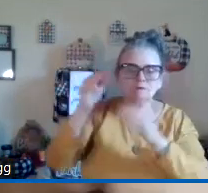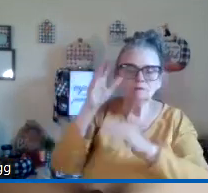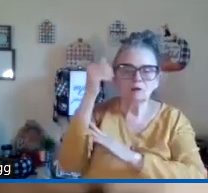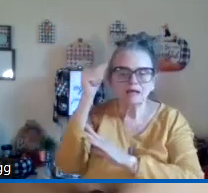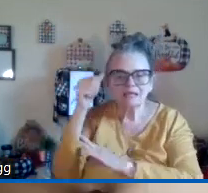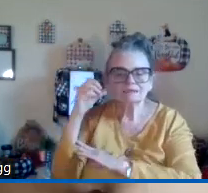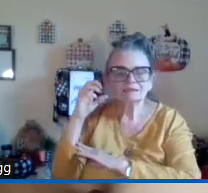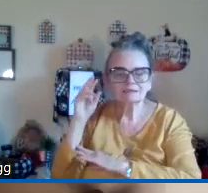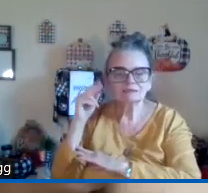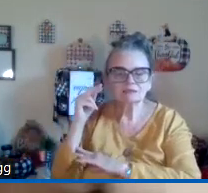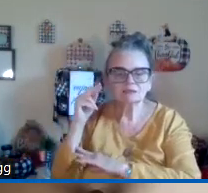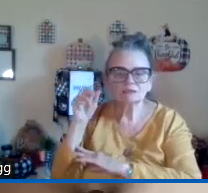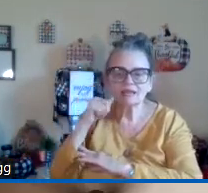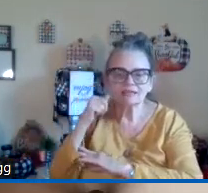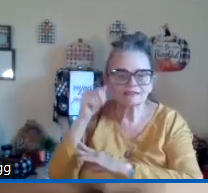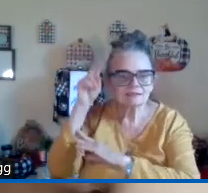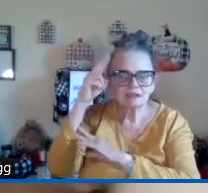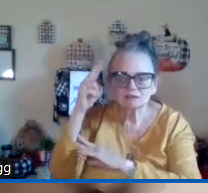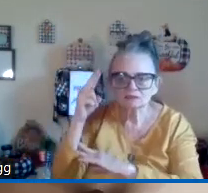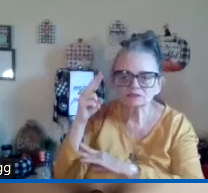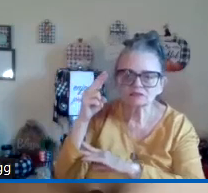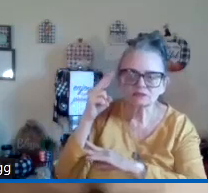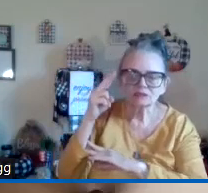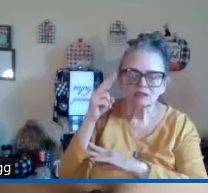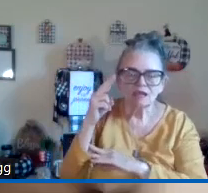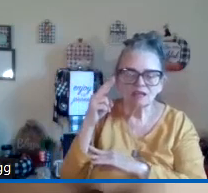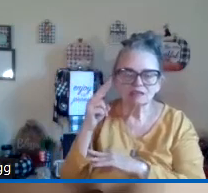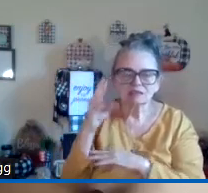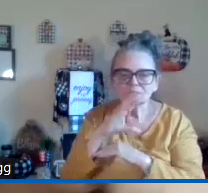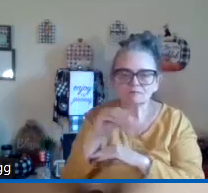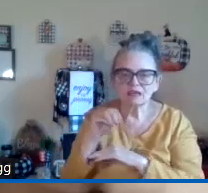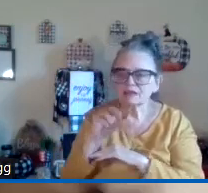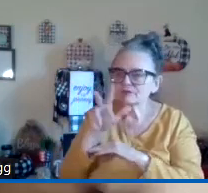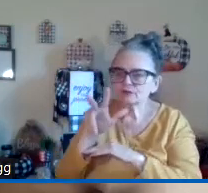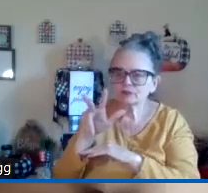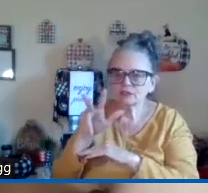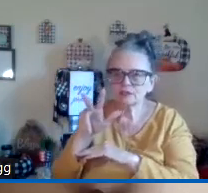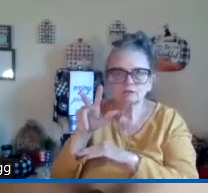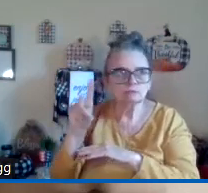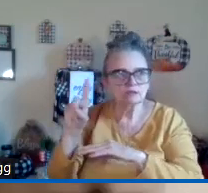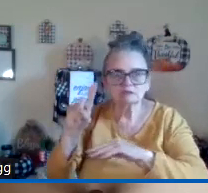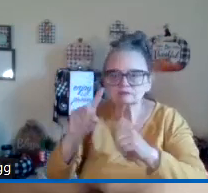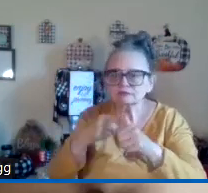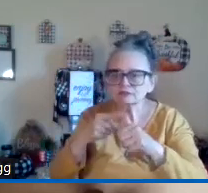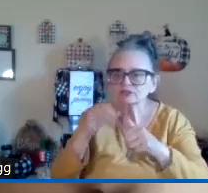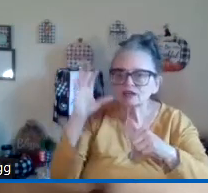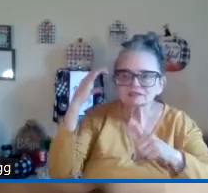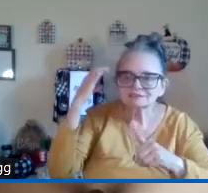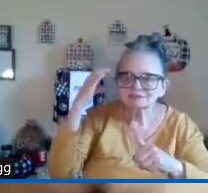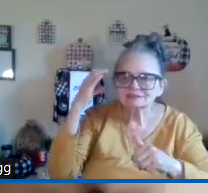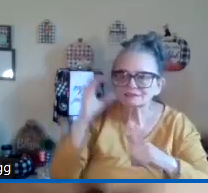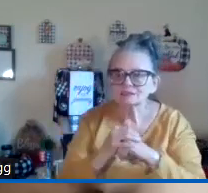Okay, that kings can be good and kings can be